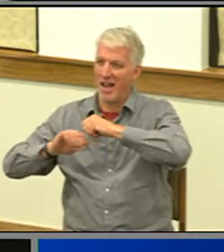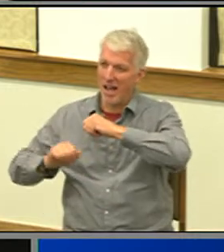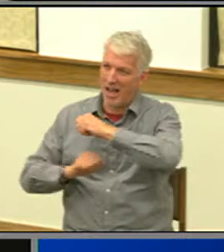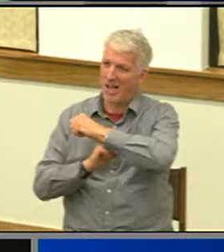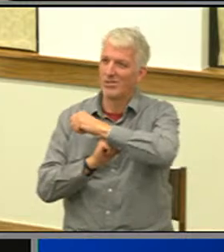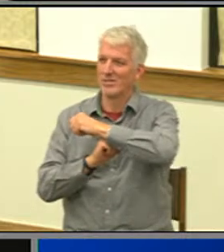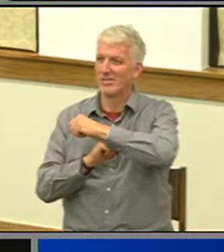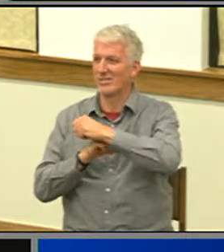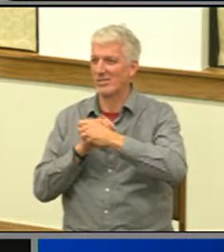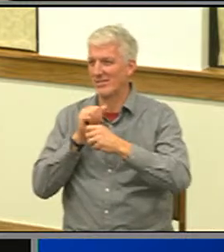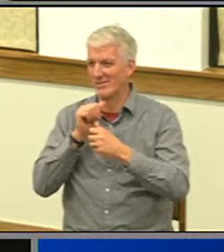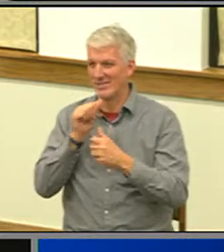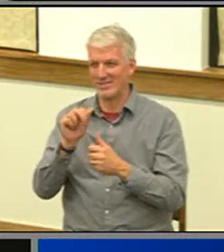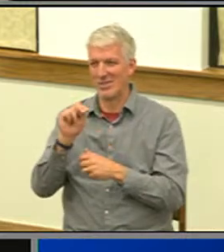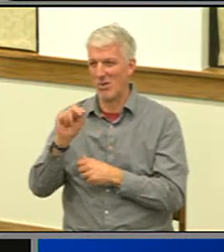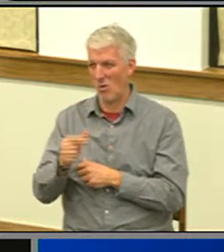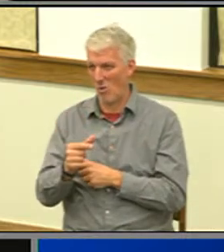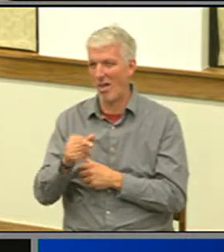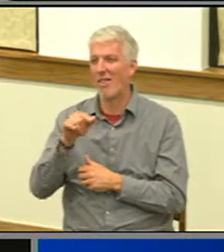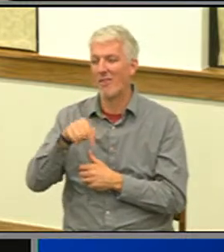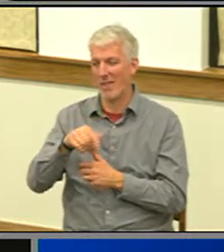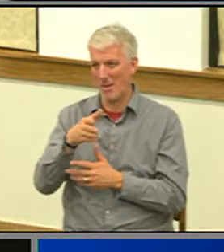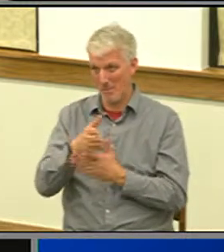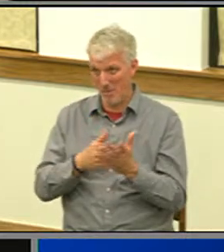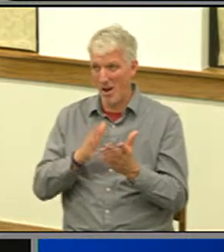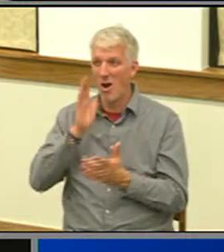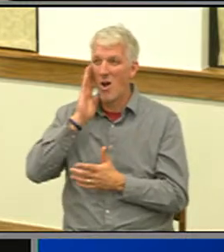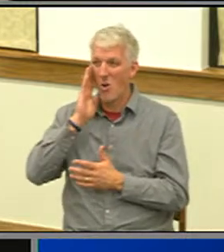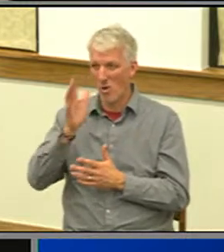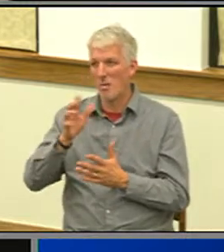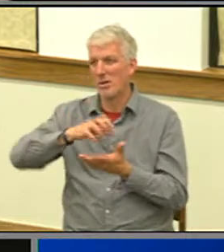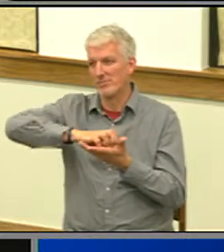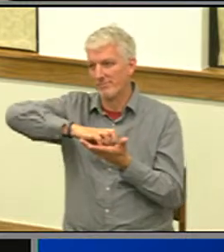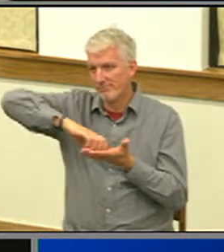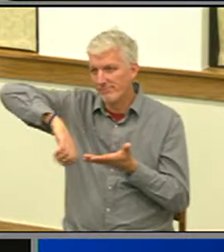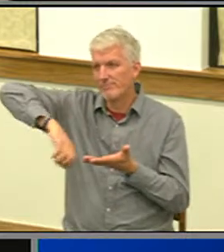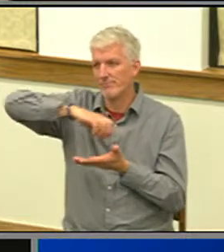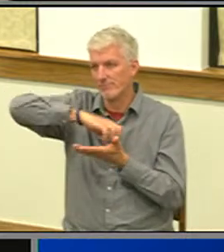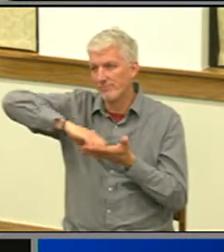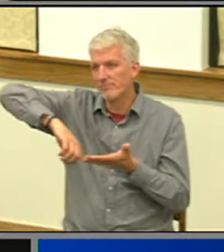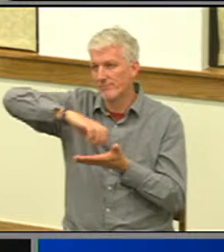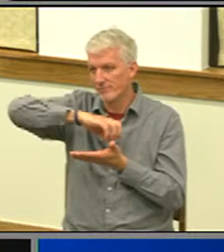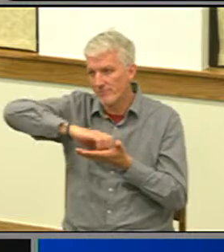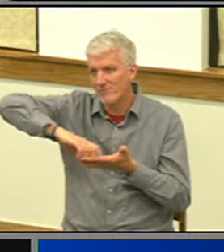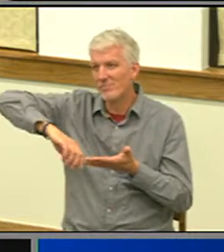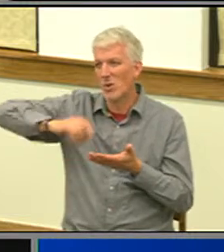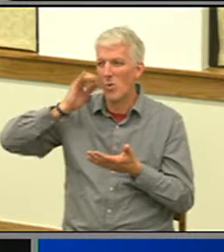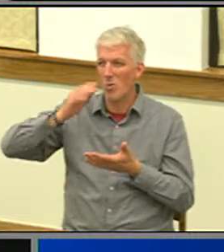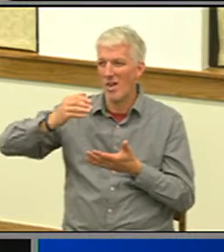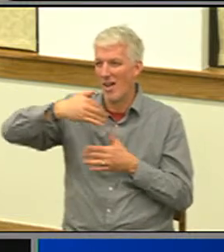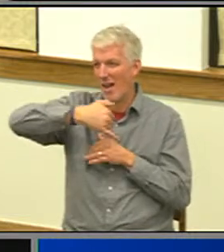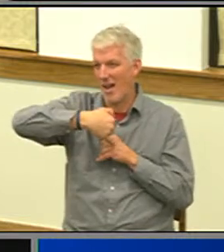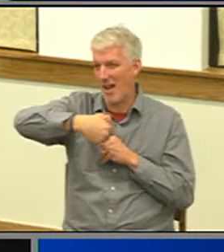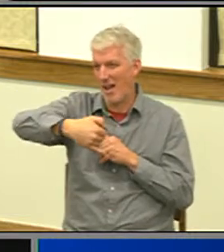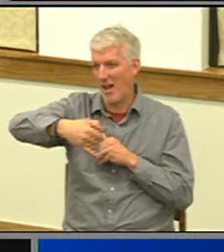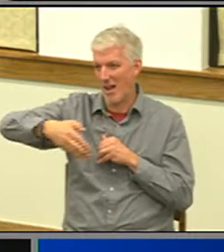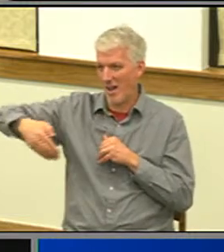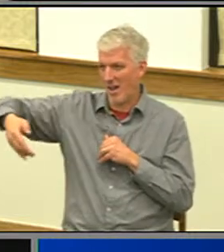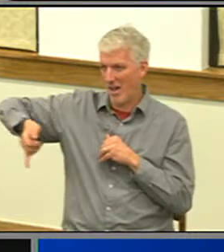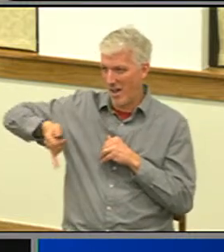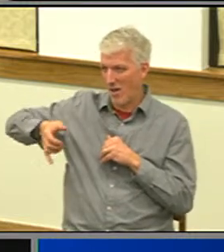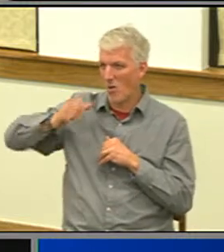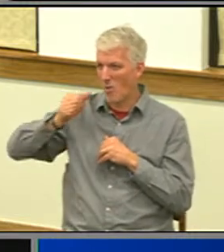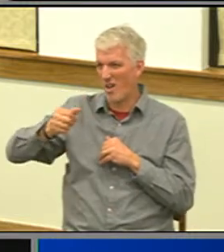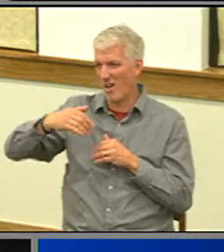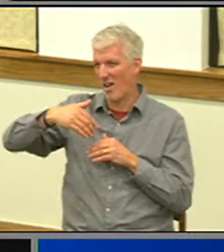the asphalt. So these sections that are in bad condition will be removed, saw cut, the pavement will be saw cut, the entirety of